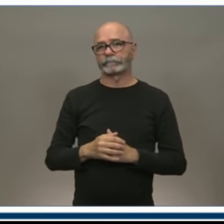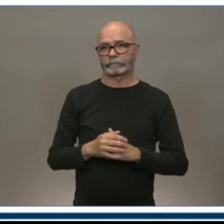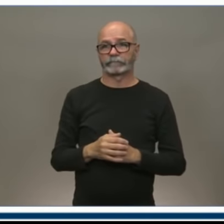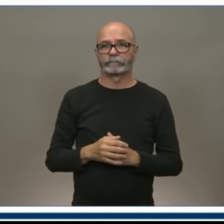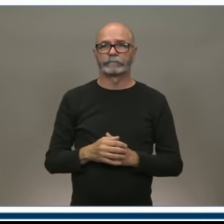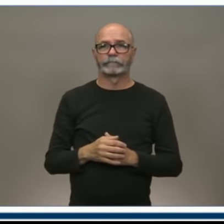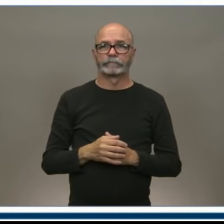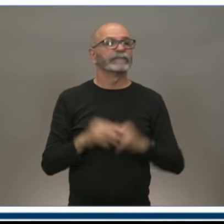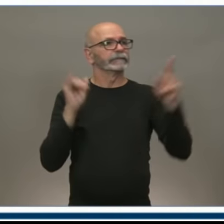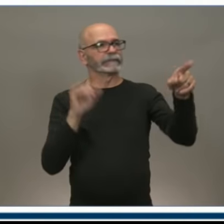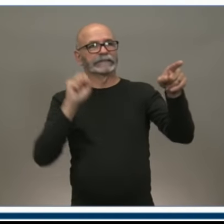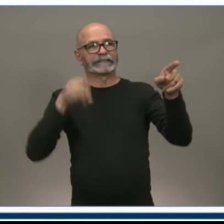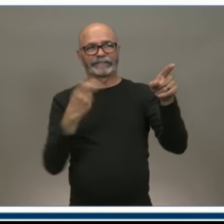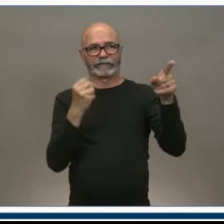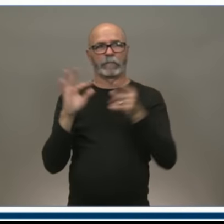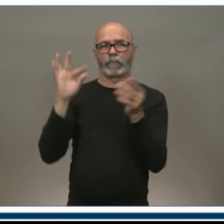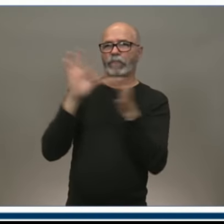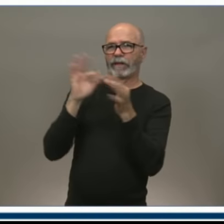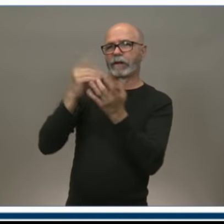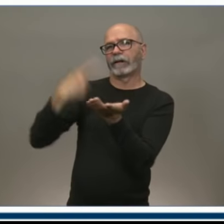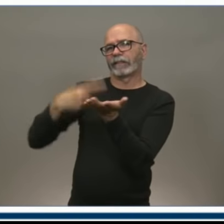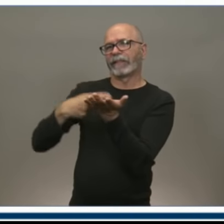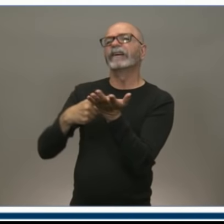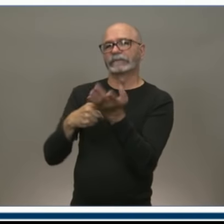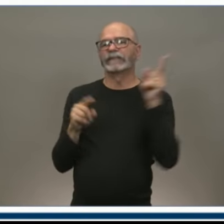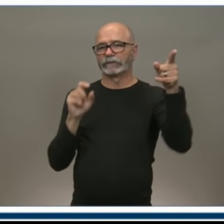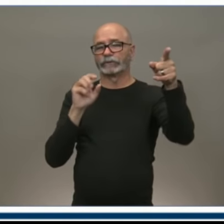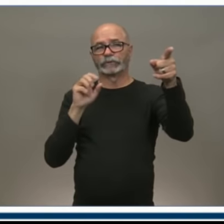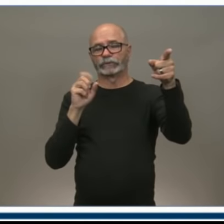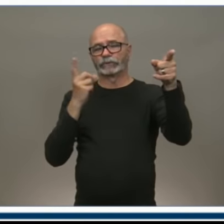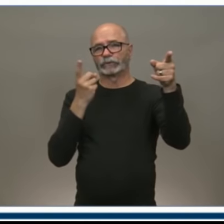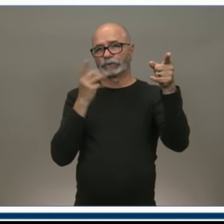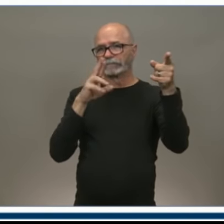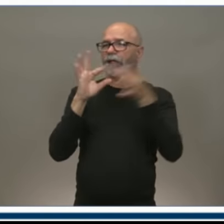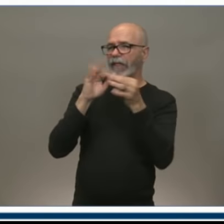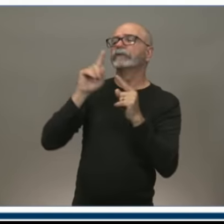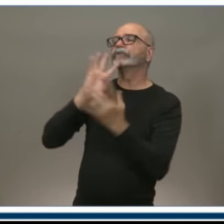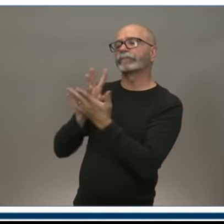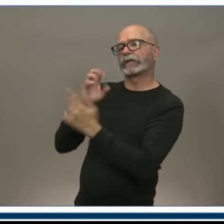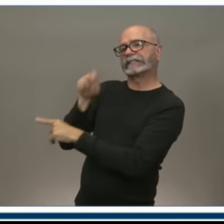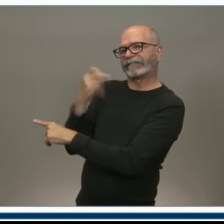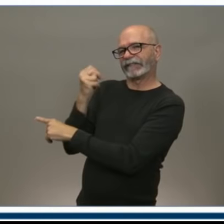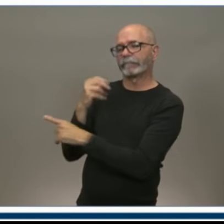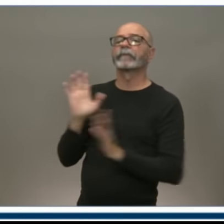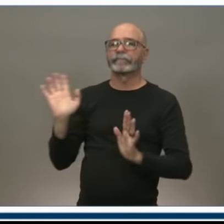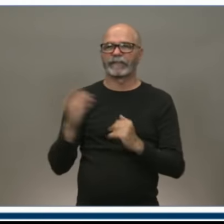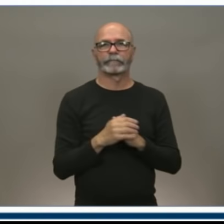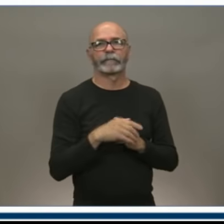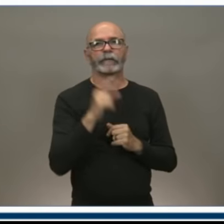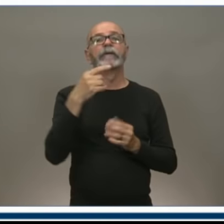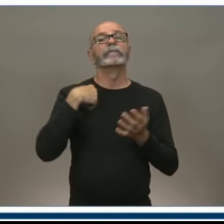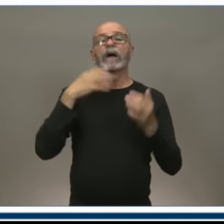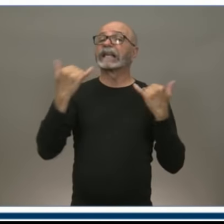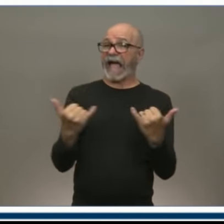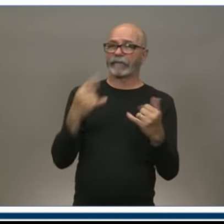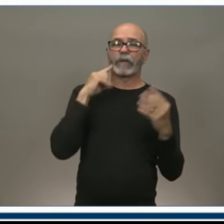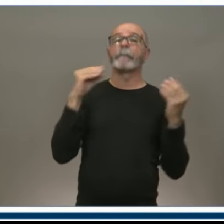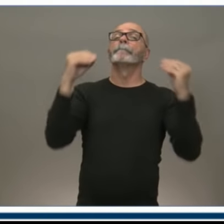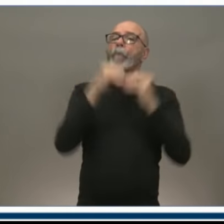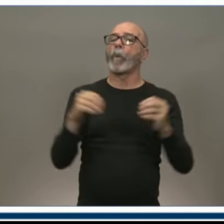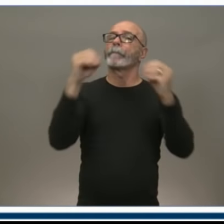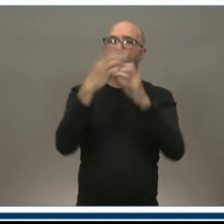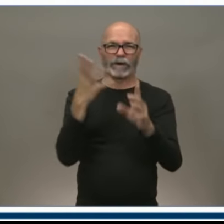test online is now available across the province. The eastern people in the eastern zone got that ability starting